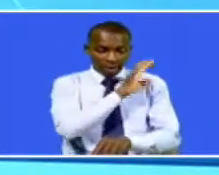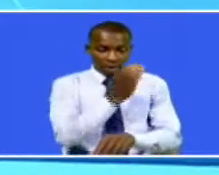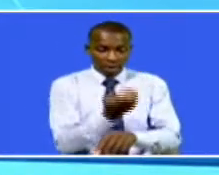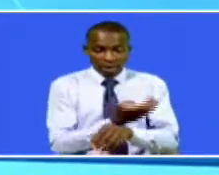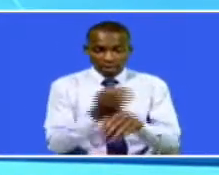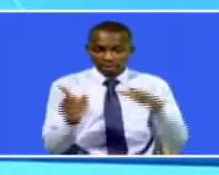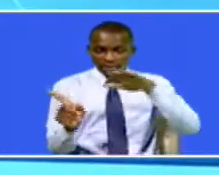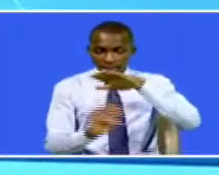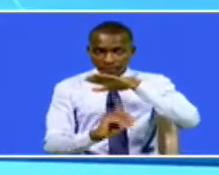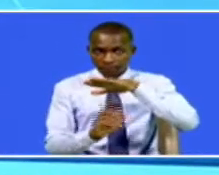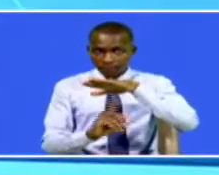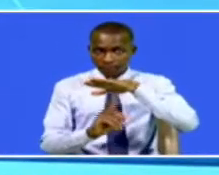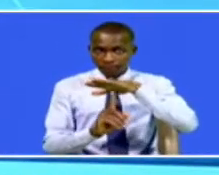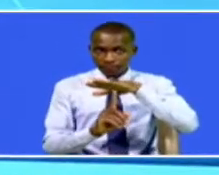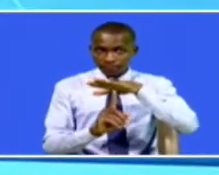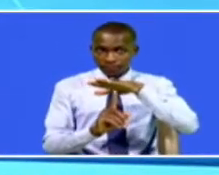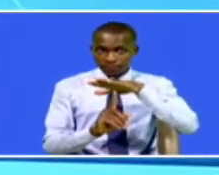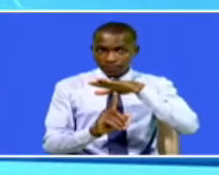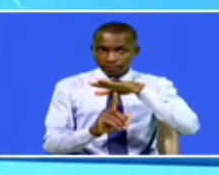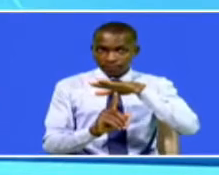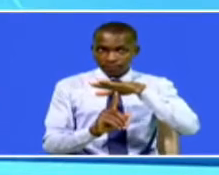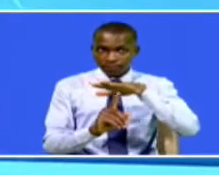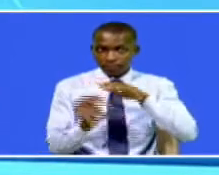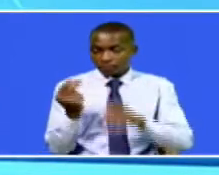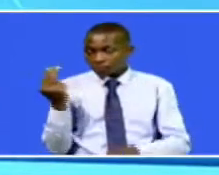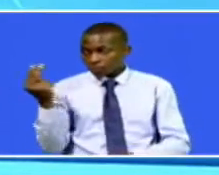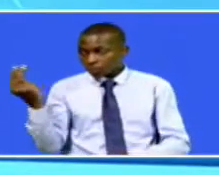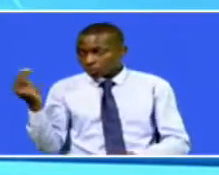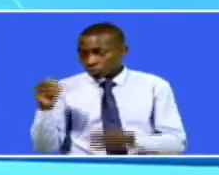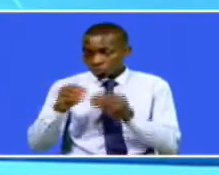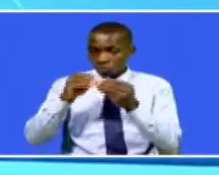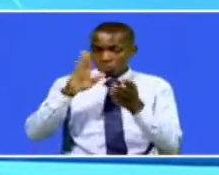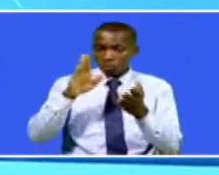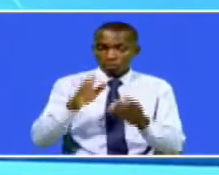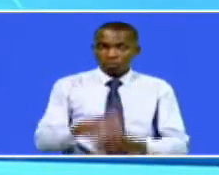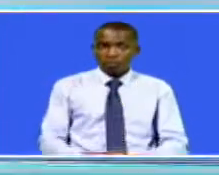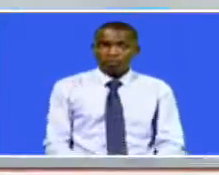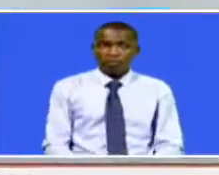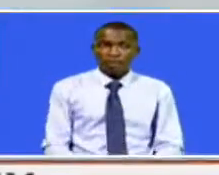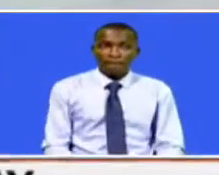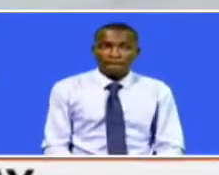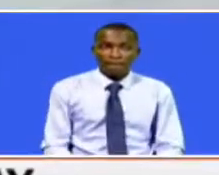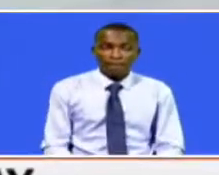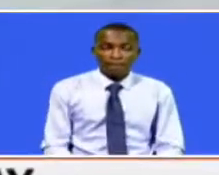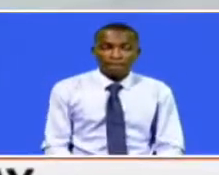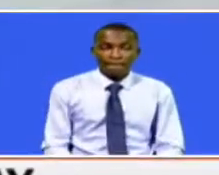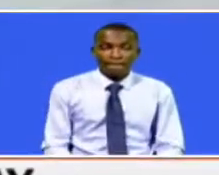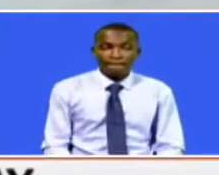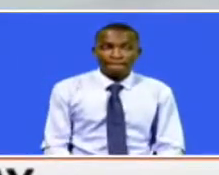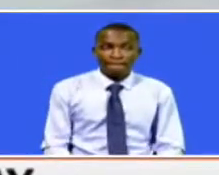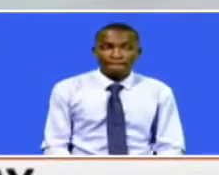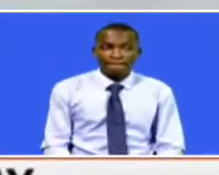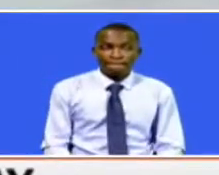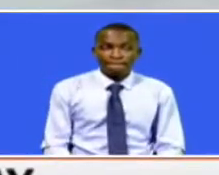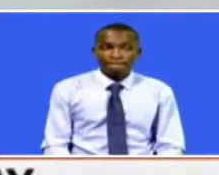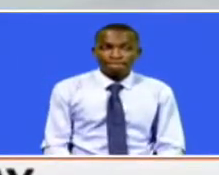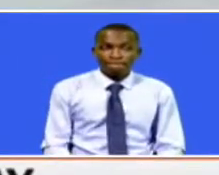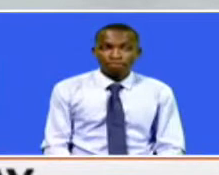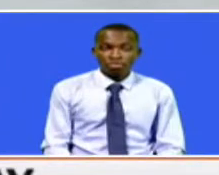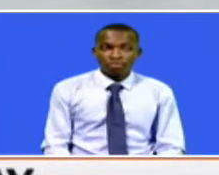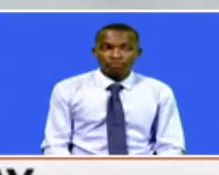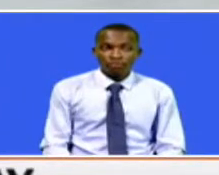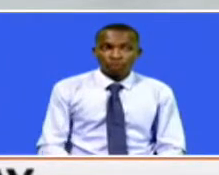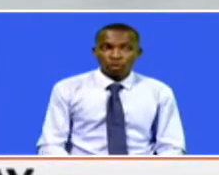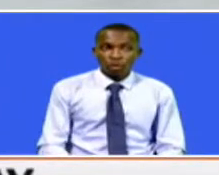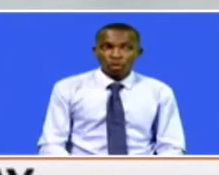political affairs reporter David Mudhoka looks at their respective entries. Appointments of ministers. With